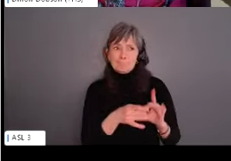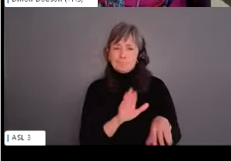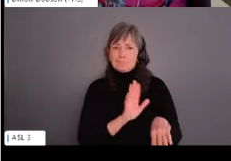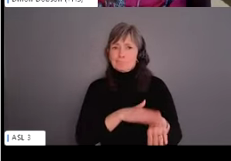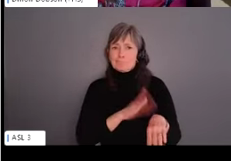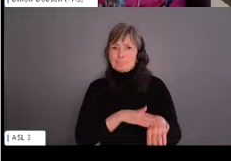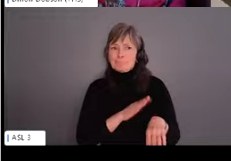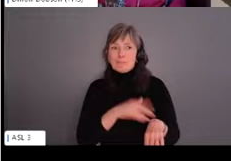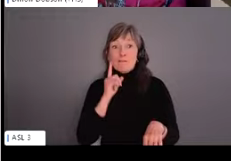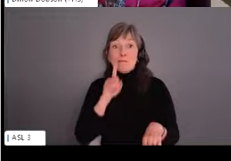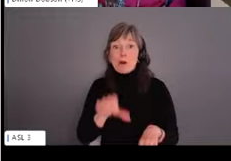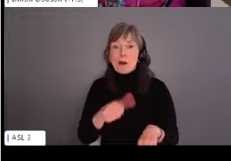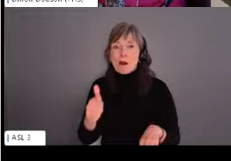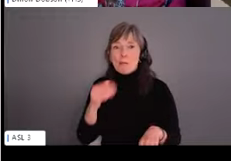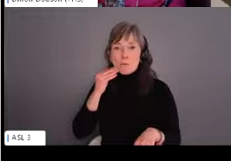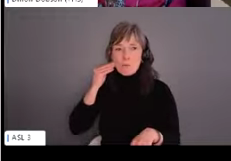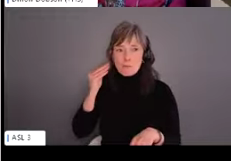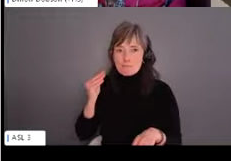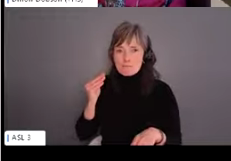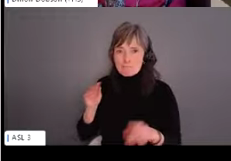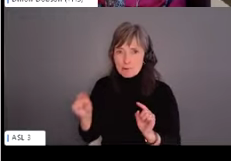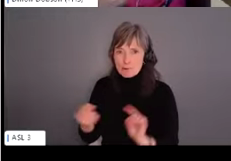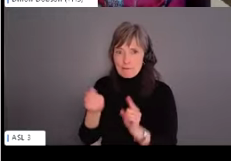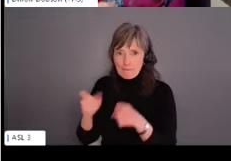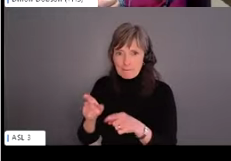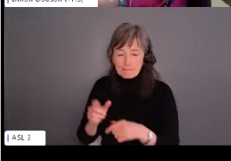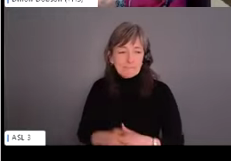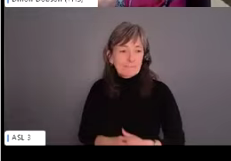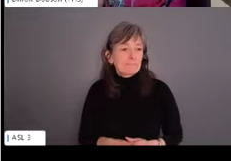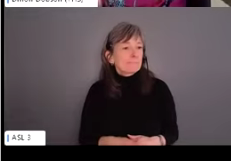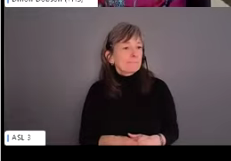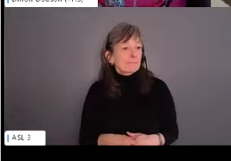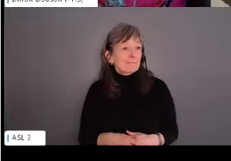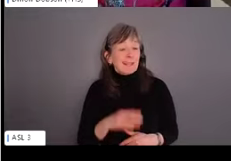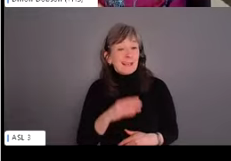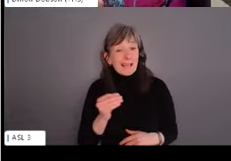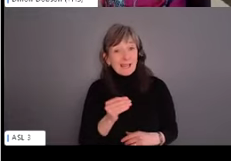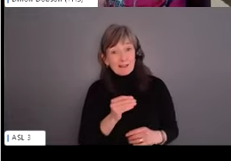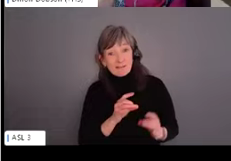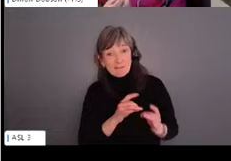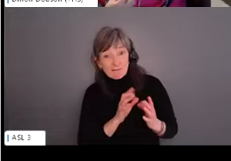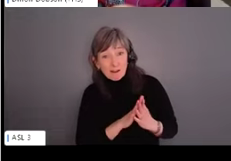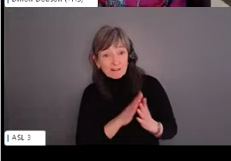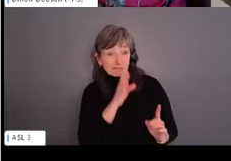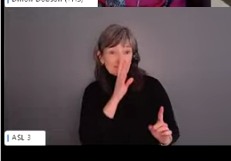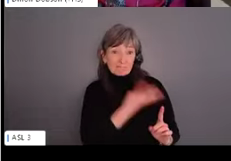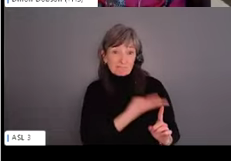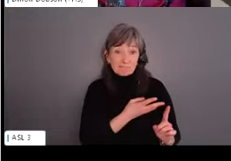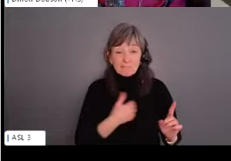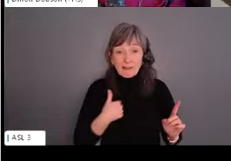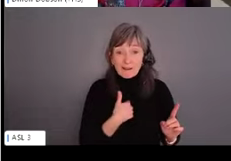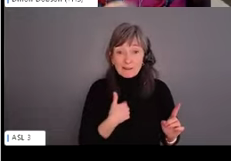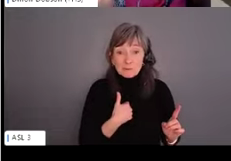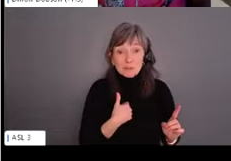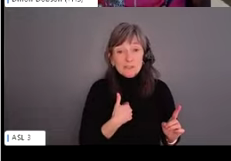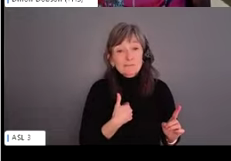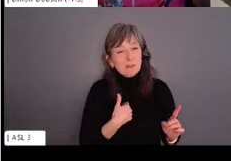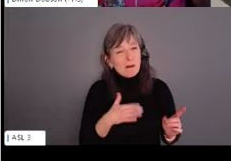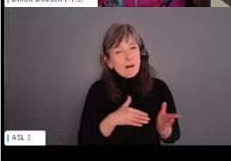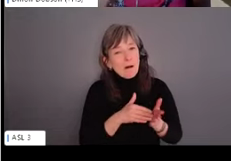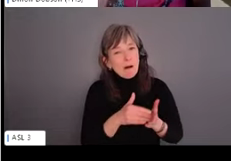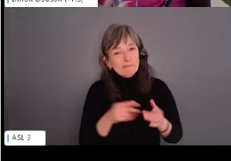And sort of the idea that violence and neglect towards animals more often than not coexists